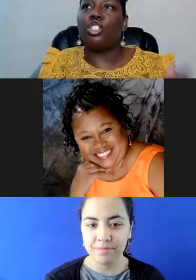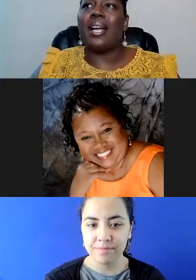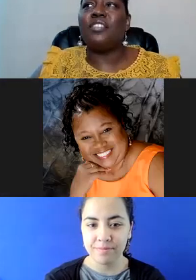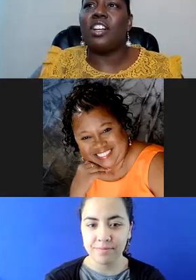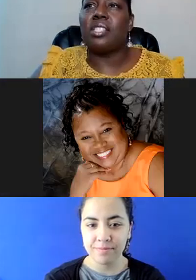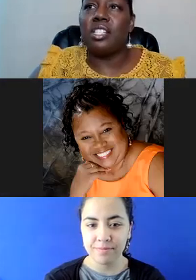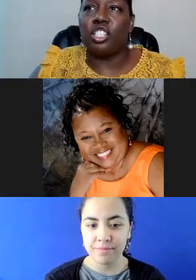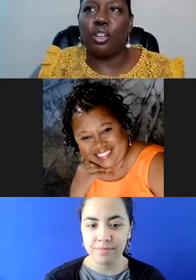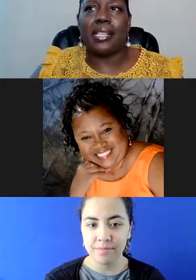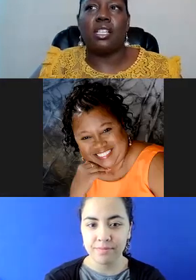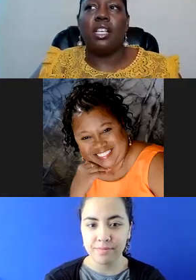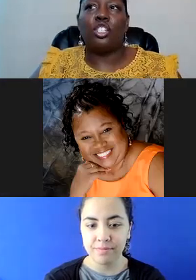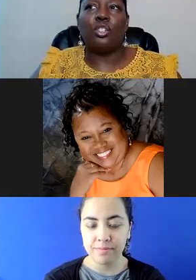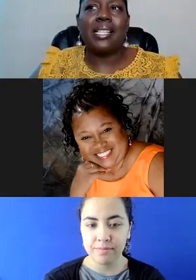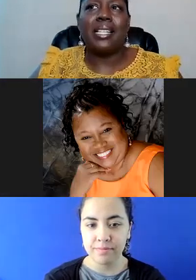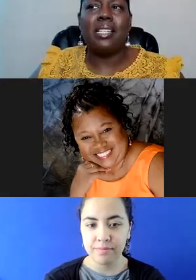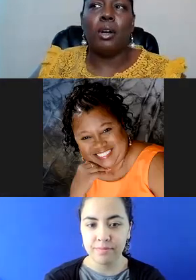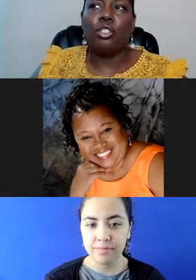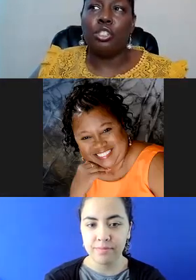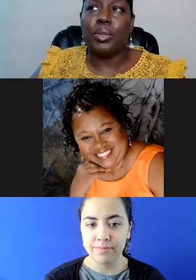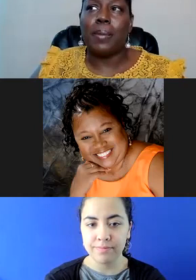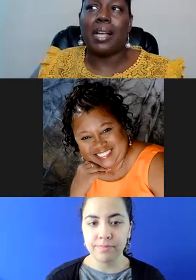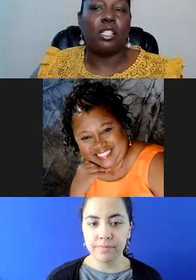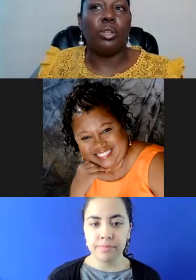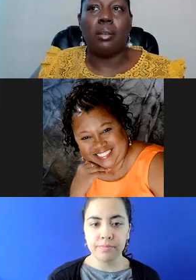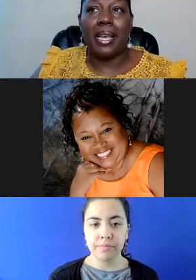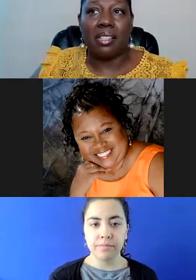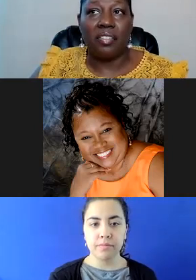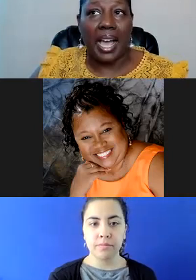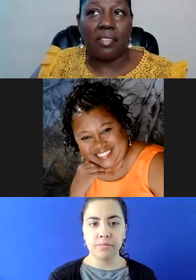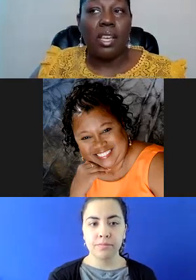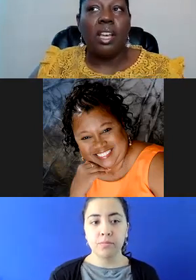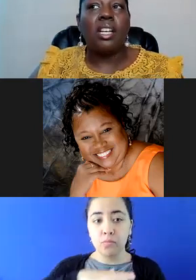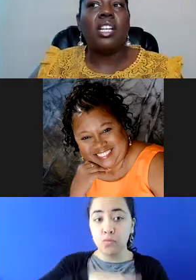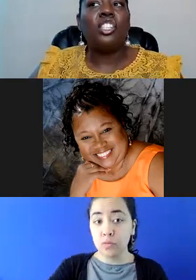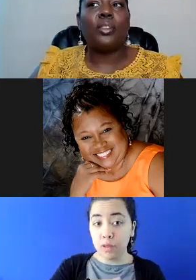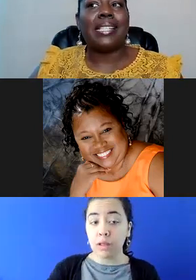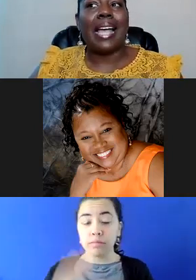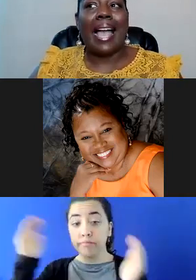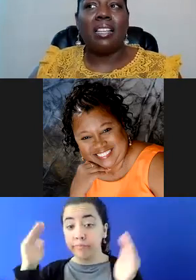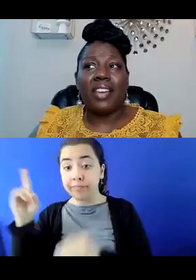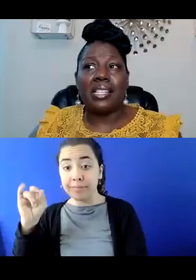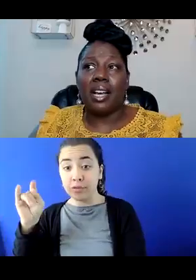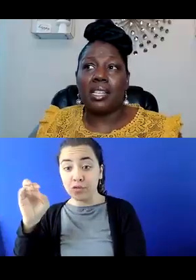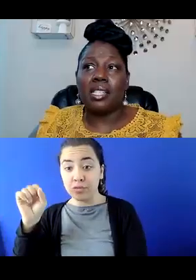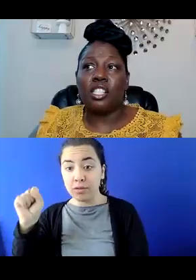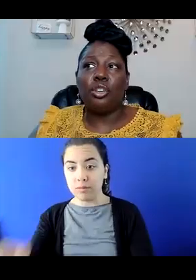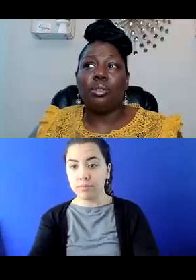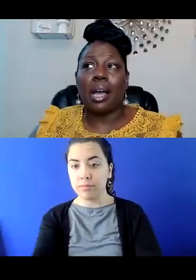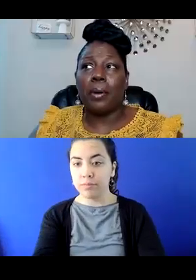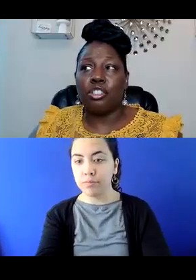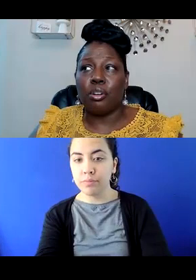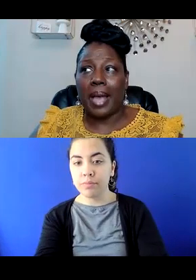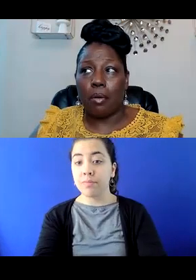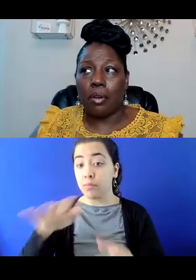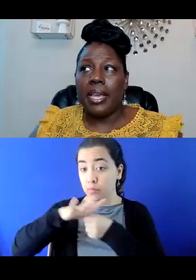So stress versus distress. Stress is an emotional response to the demands of life. Good stress activates us to use